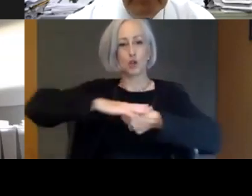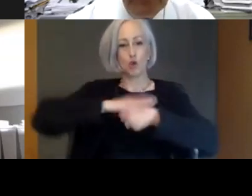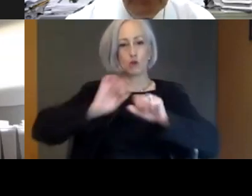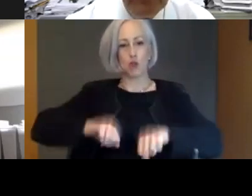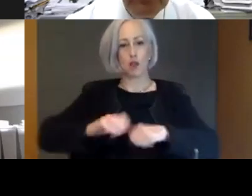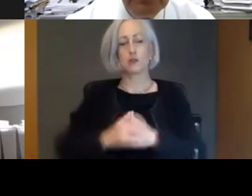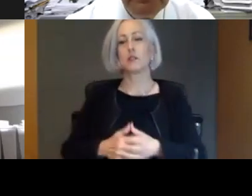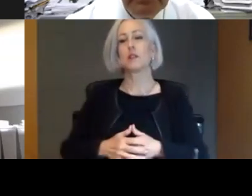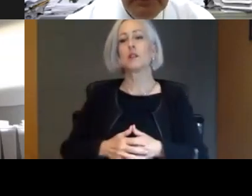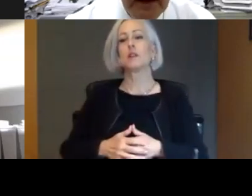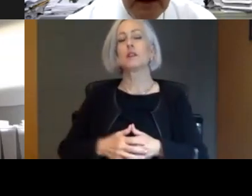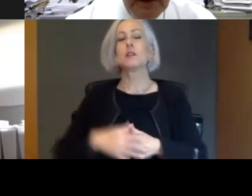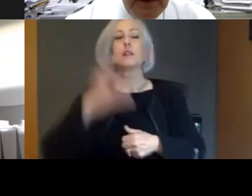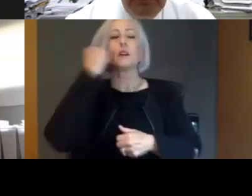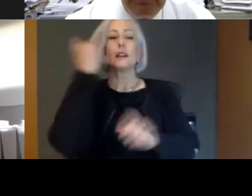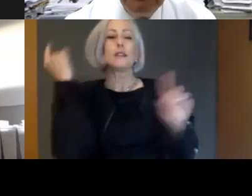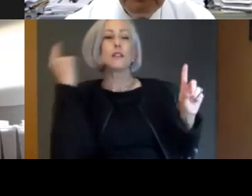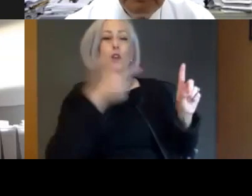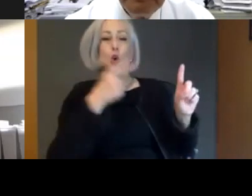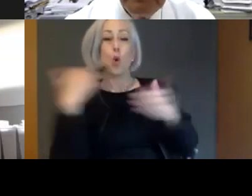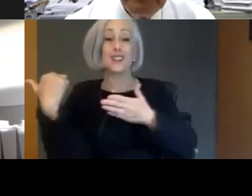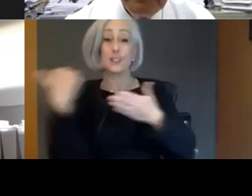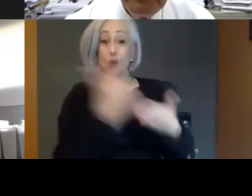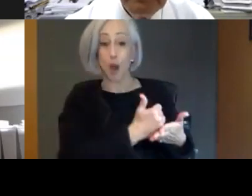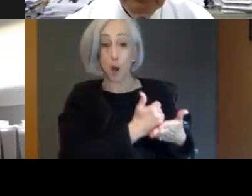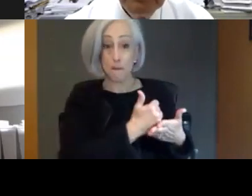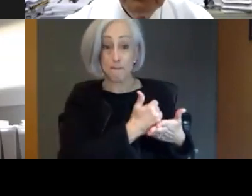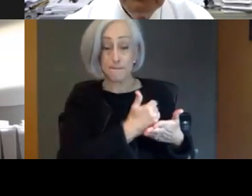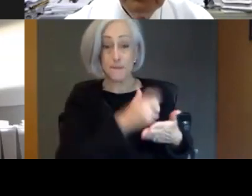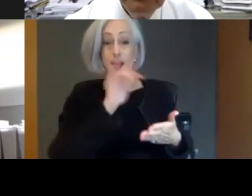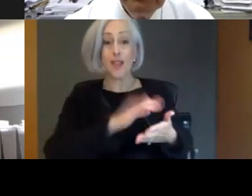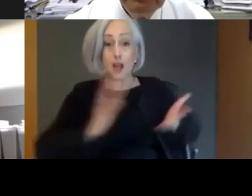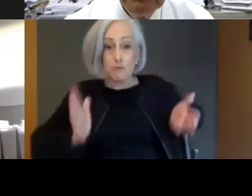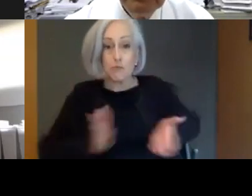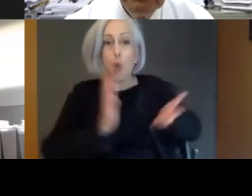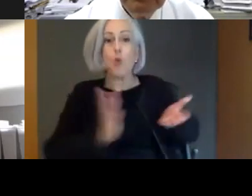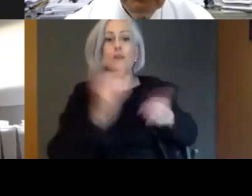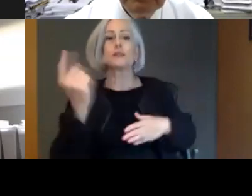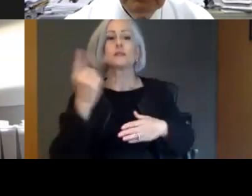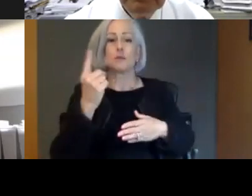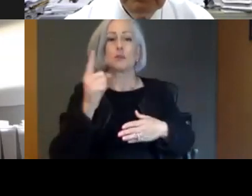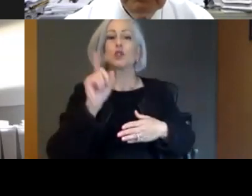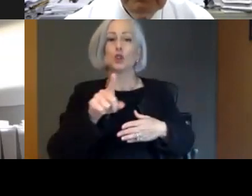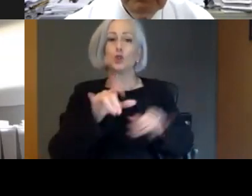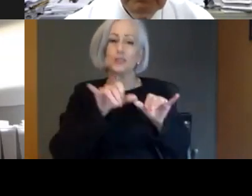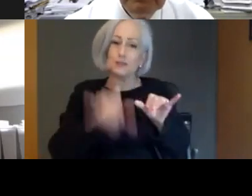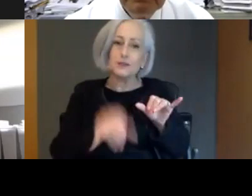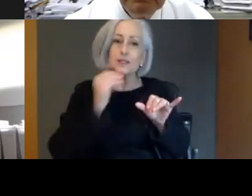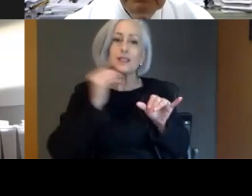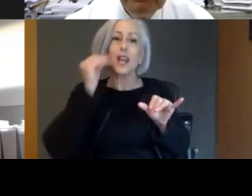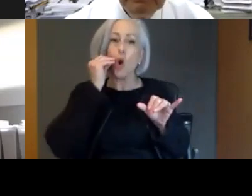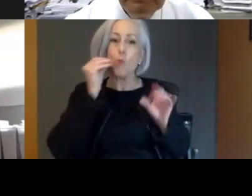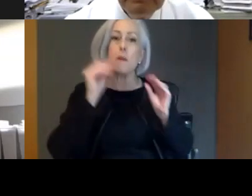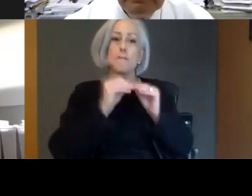if the goal is to help, if that's really what's motivating someone, perhaps you should stay closer to home rather than spending